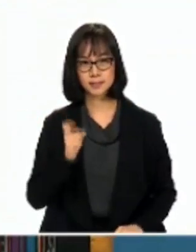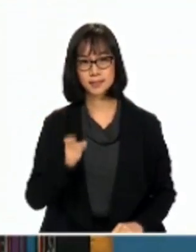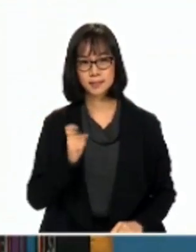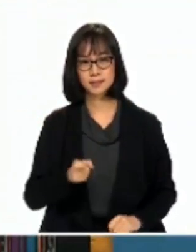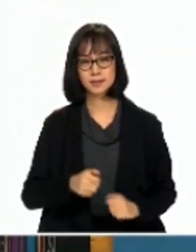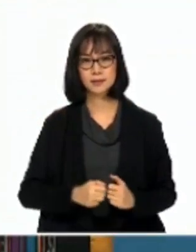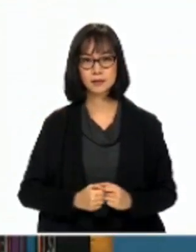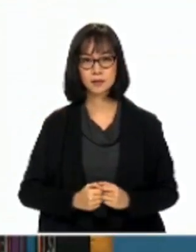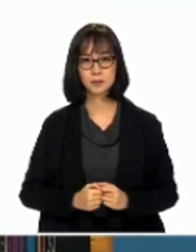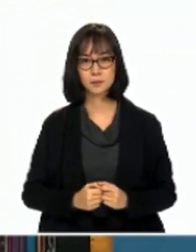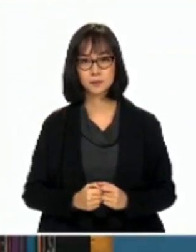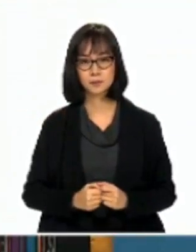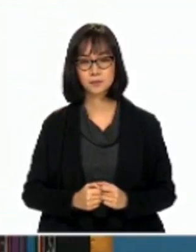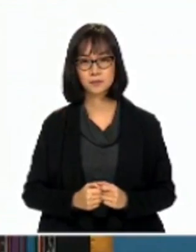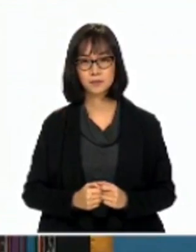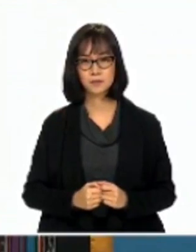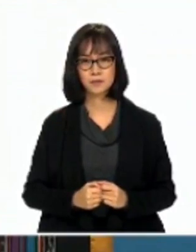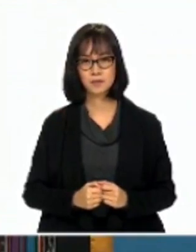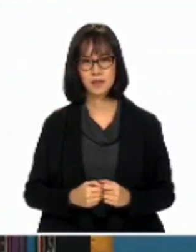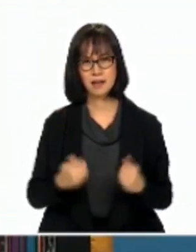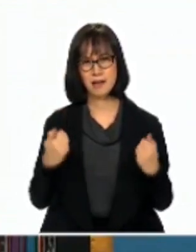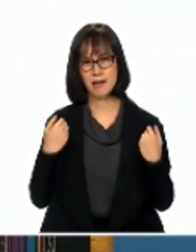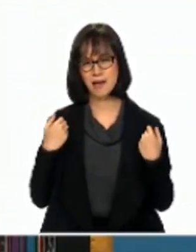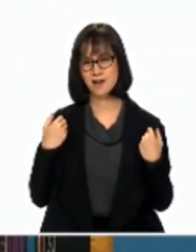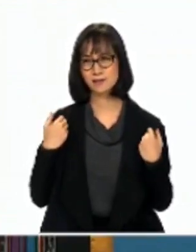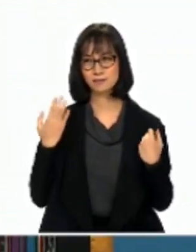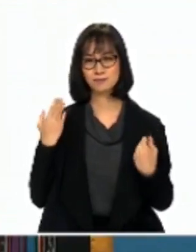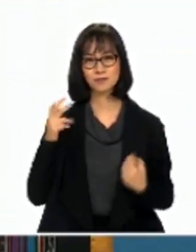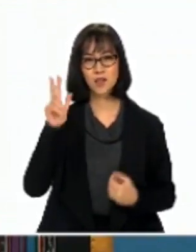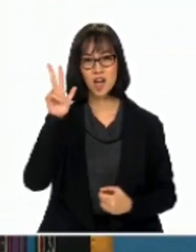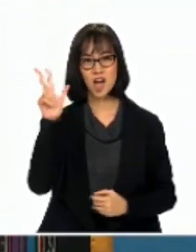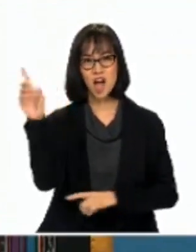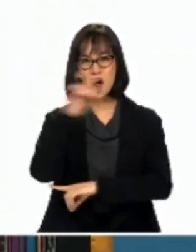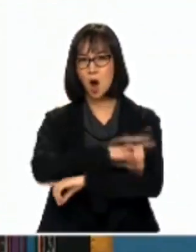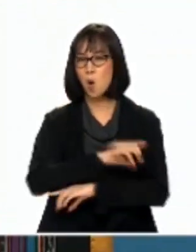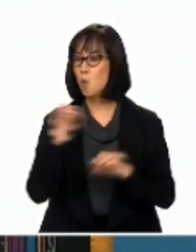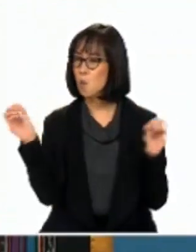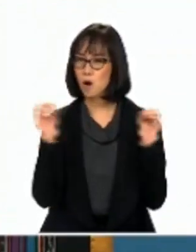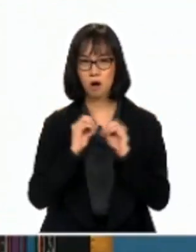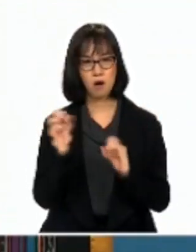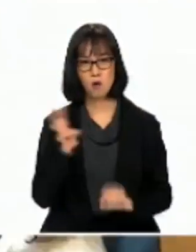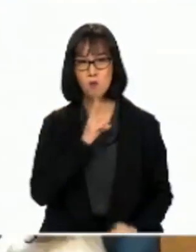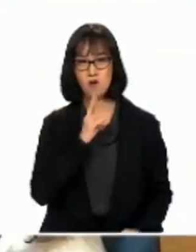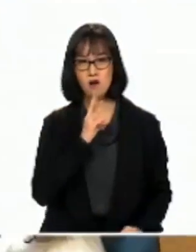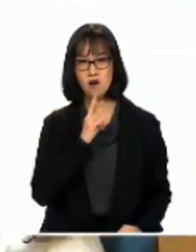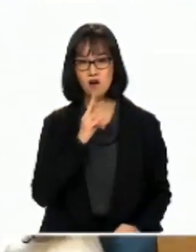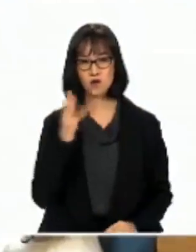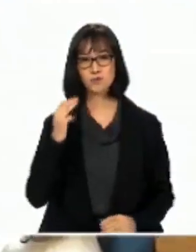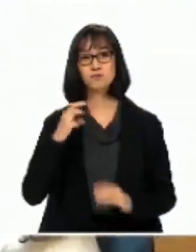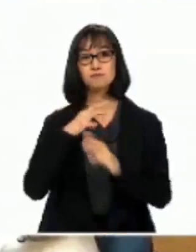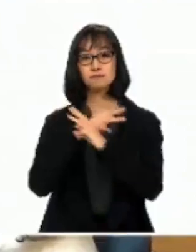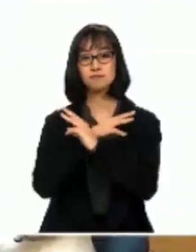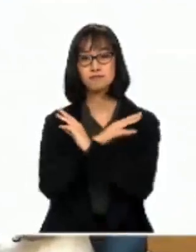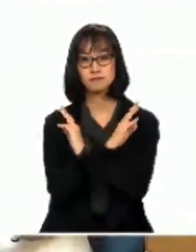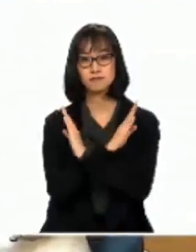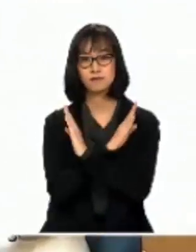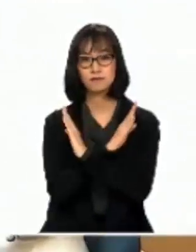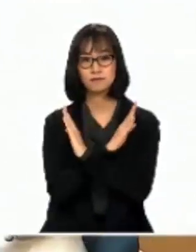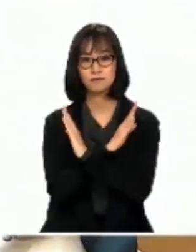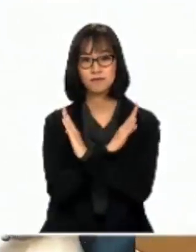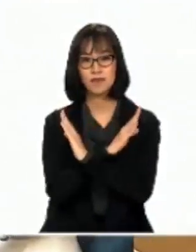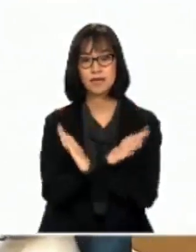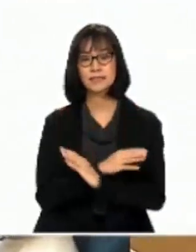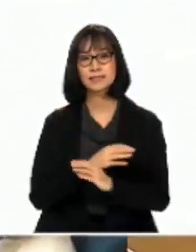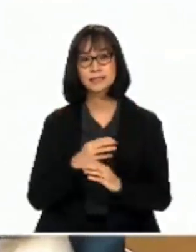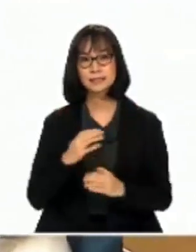You know what, there was this 3 day no water. I was in Davao. So everybody was